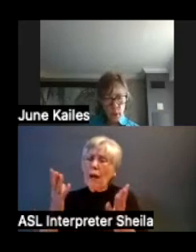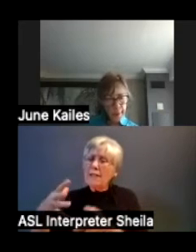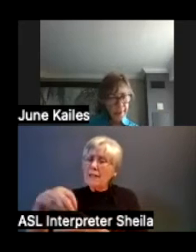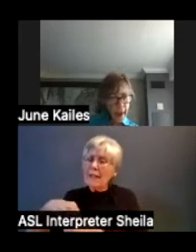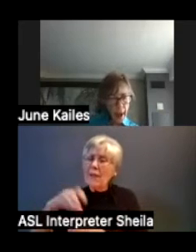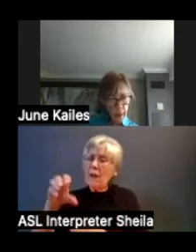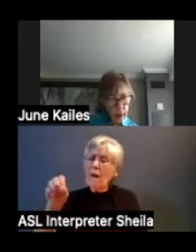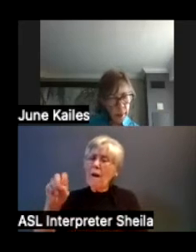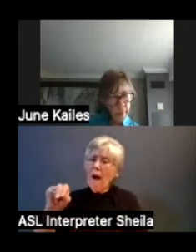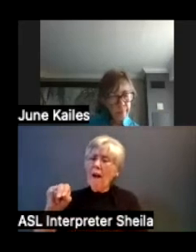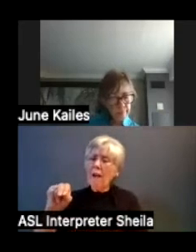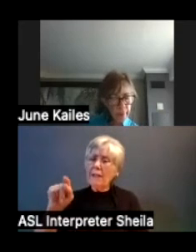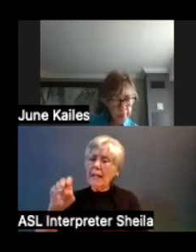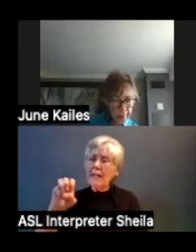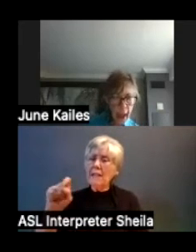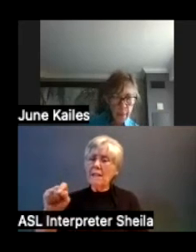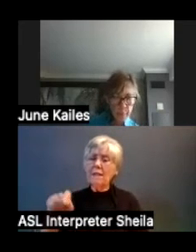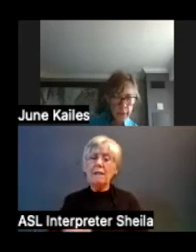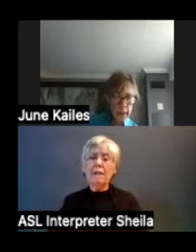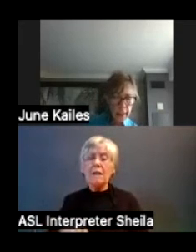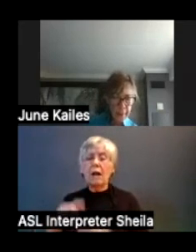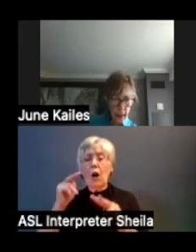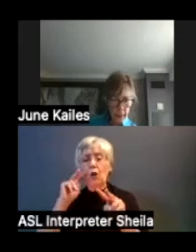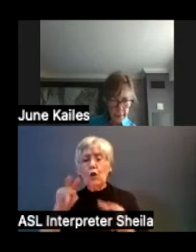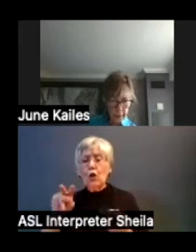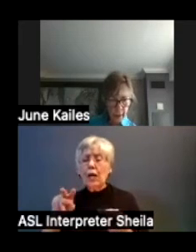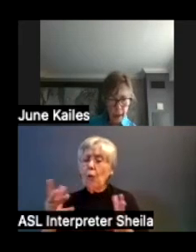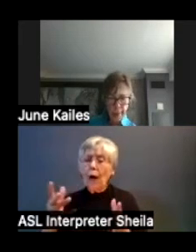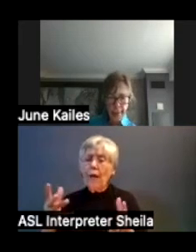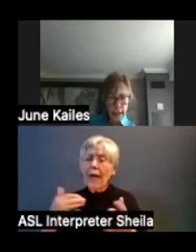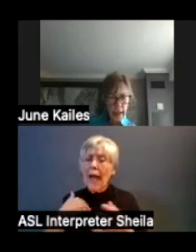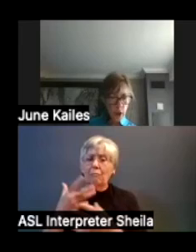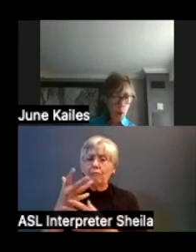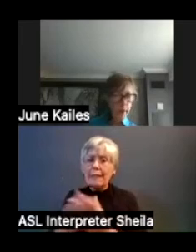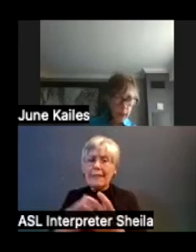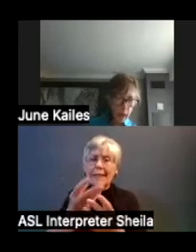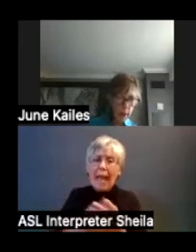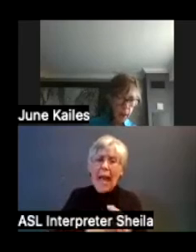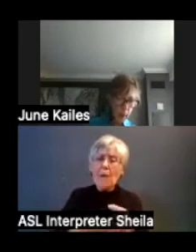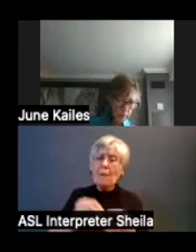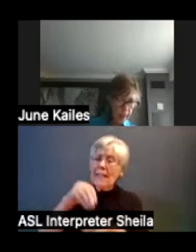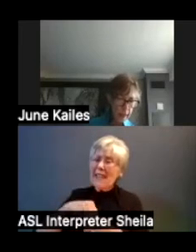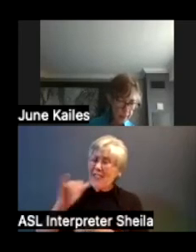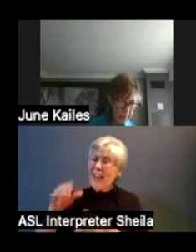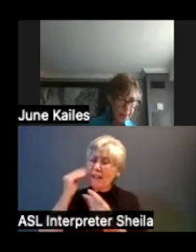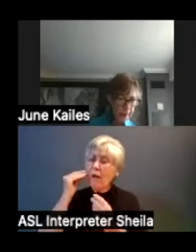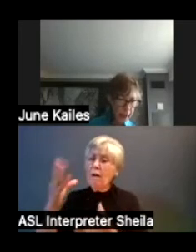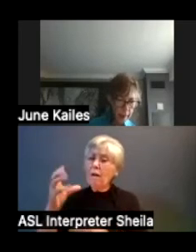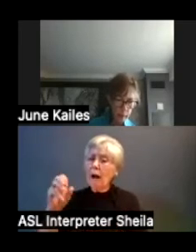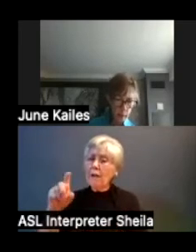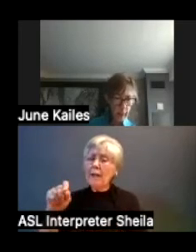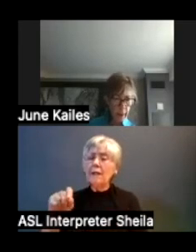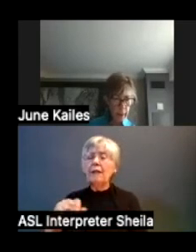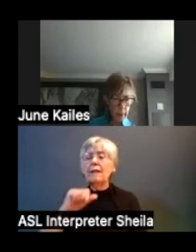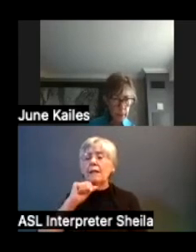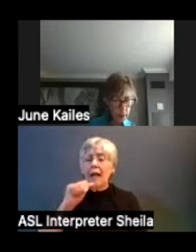Really looking at gaps in content, again, that go beyond make a kit, have